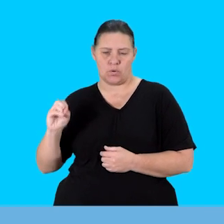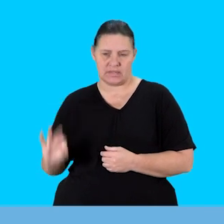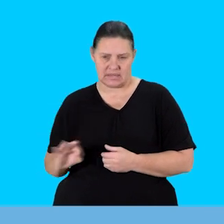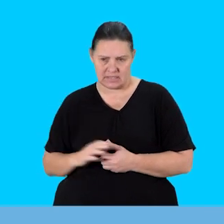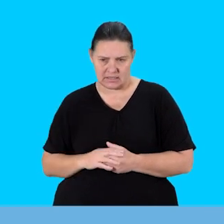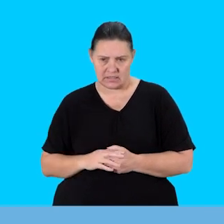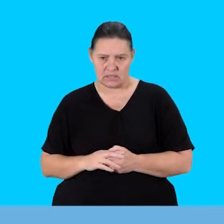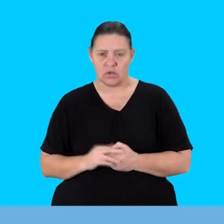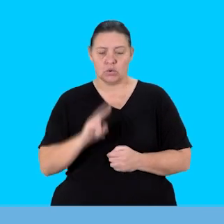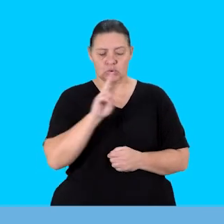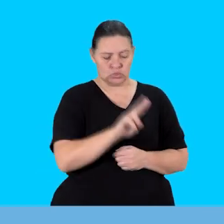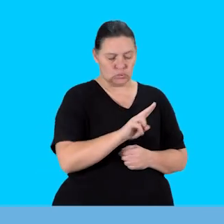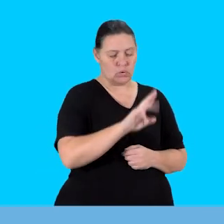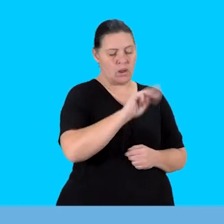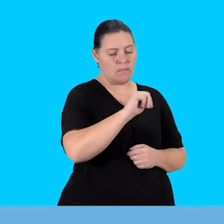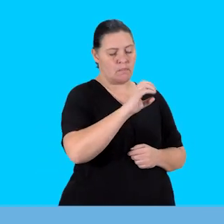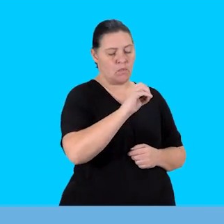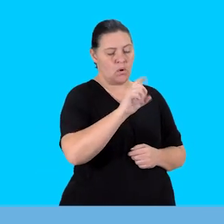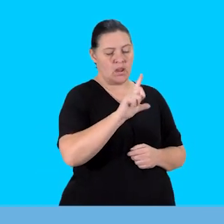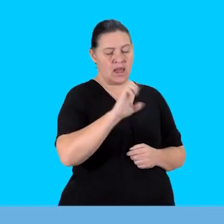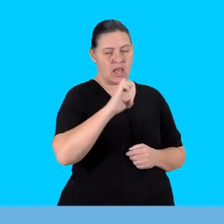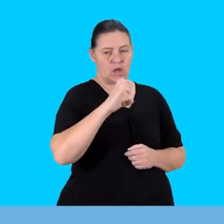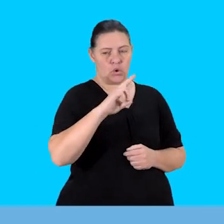SO2? 2 molecules